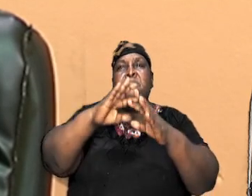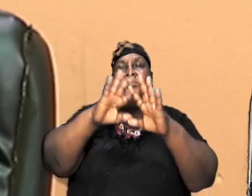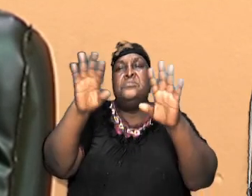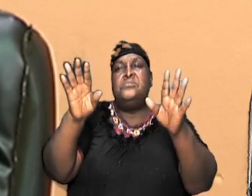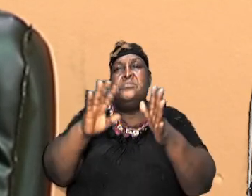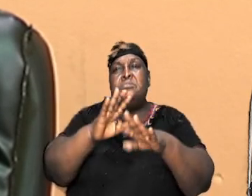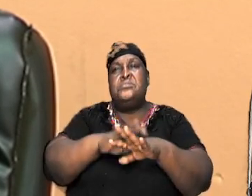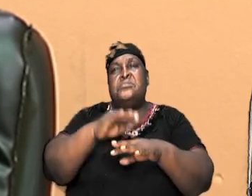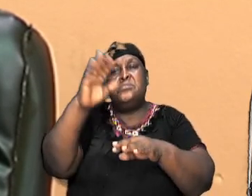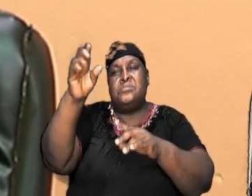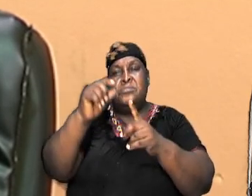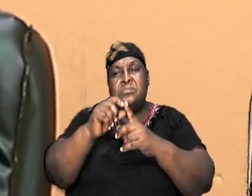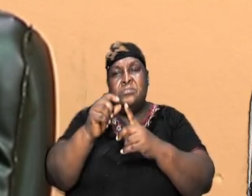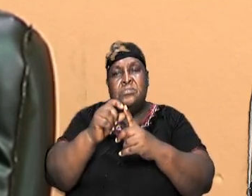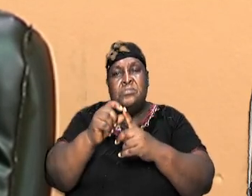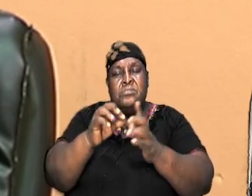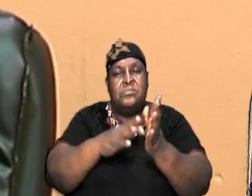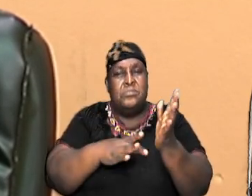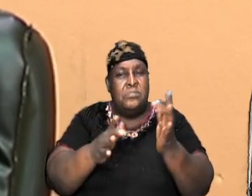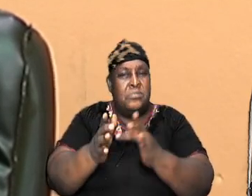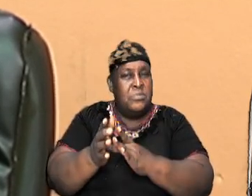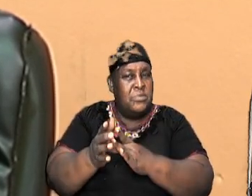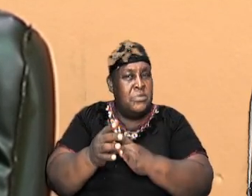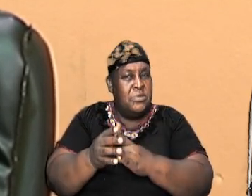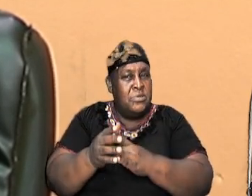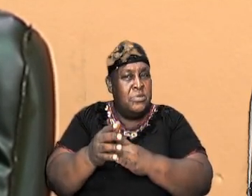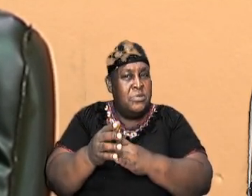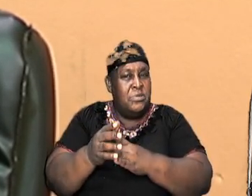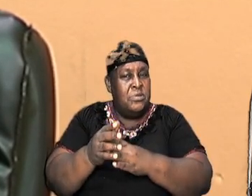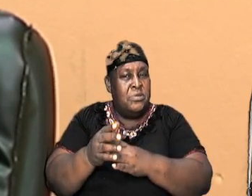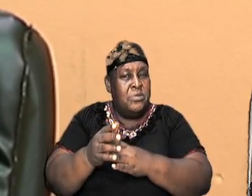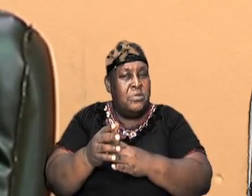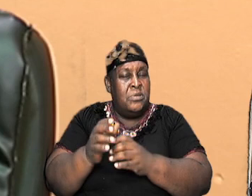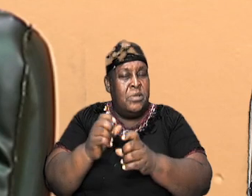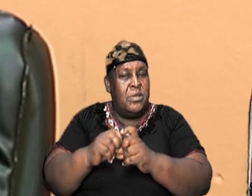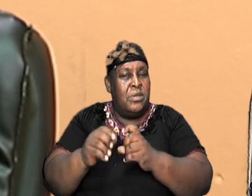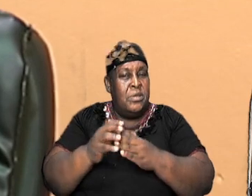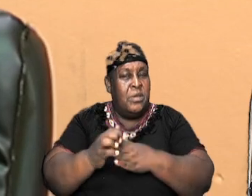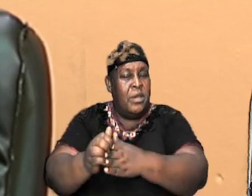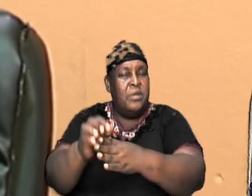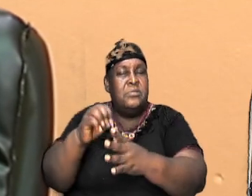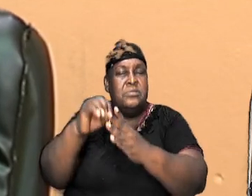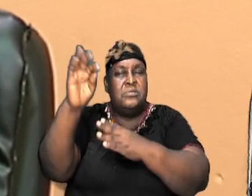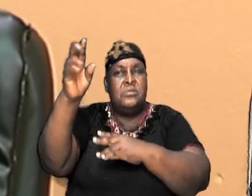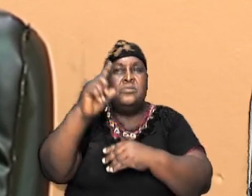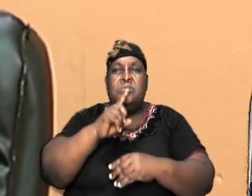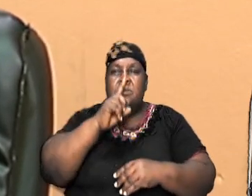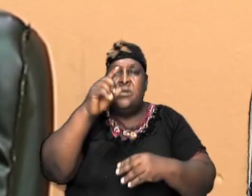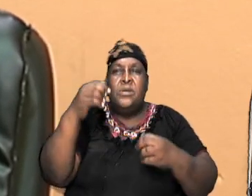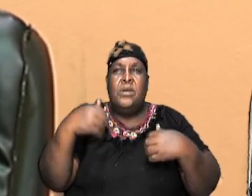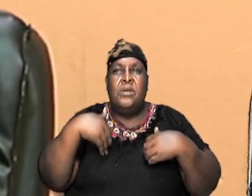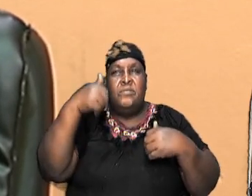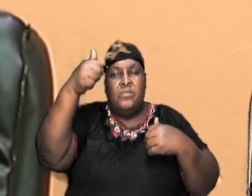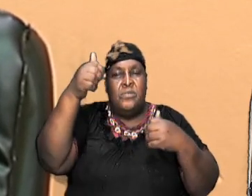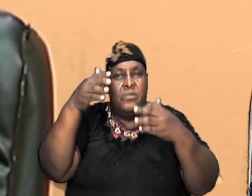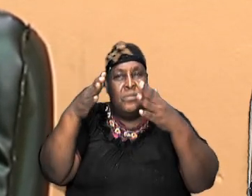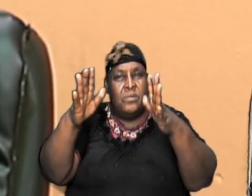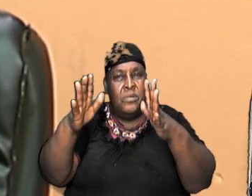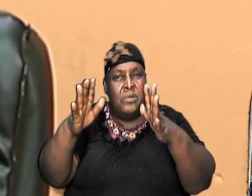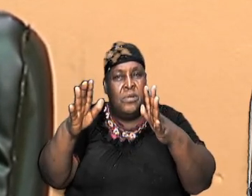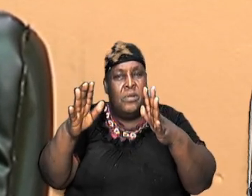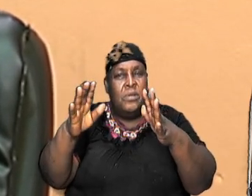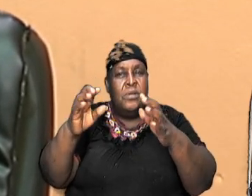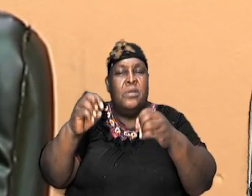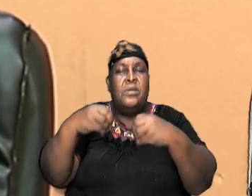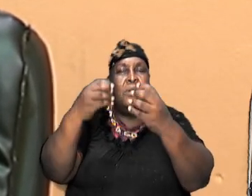pray that your presence will be here, that it will lead and it will guide us into your truth. Have your own way, O God, as we give you all